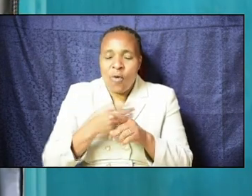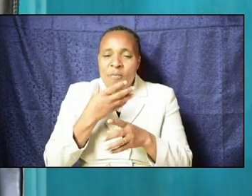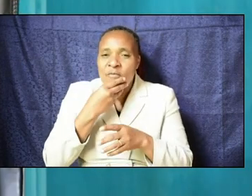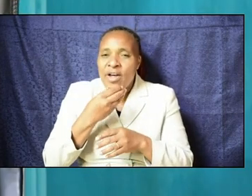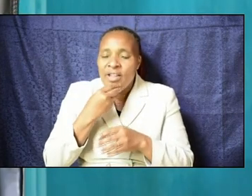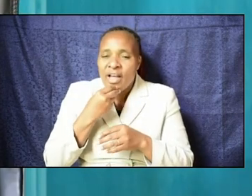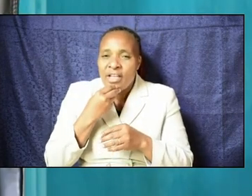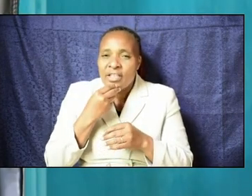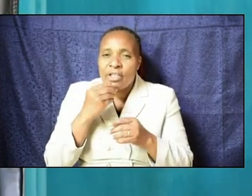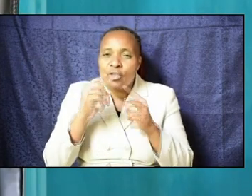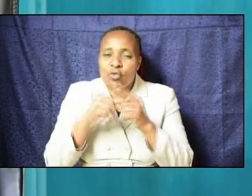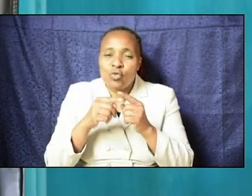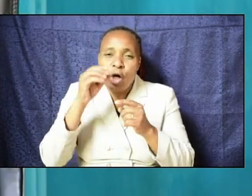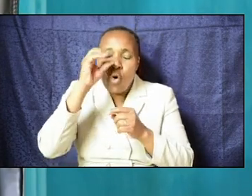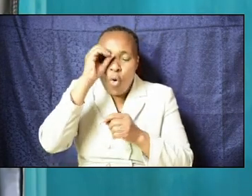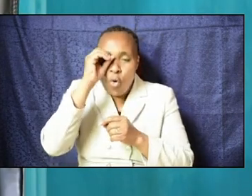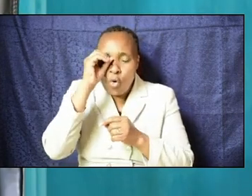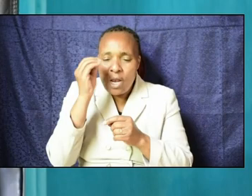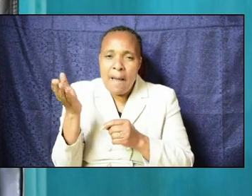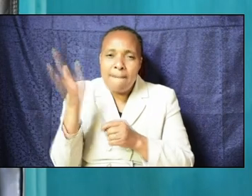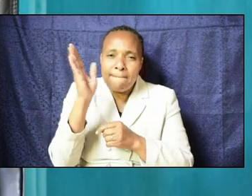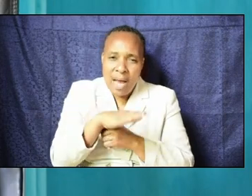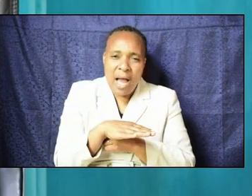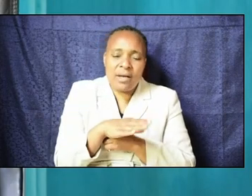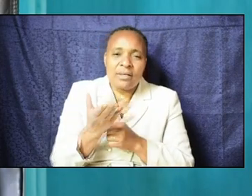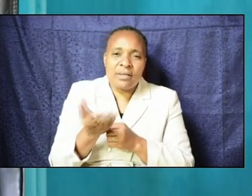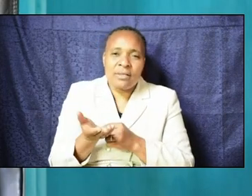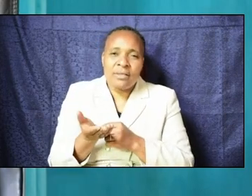father's tent to the pit, back to